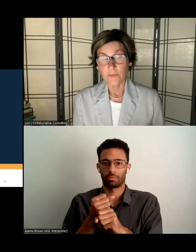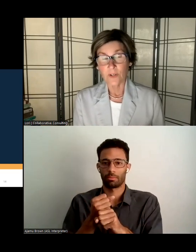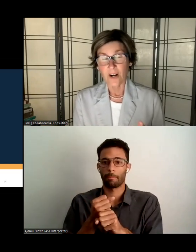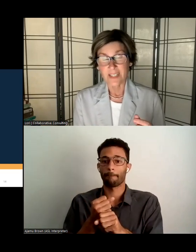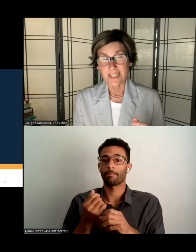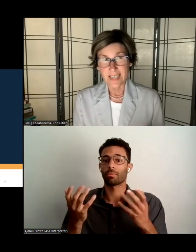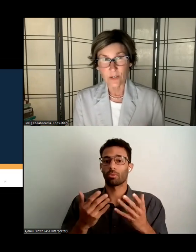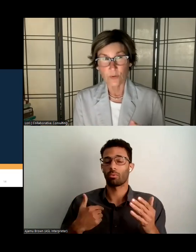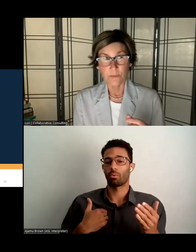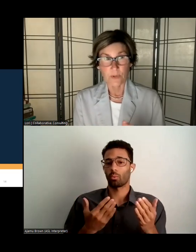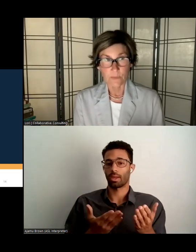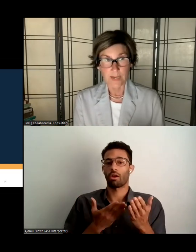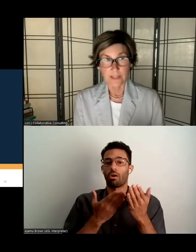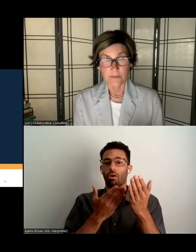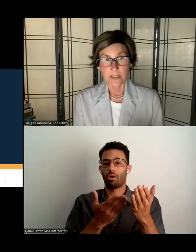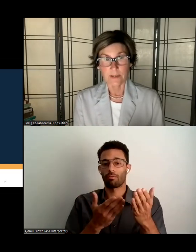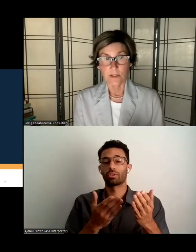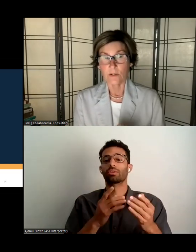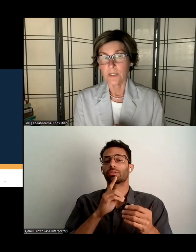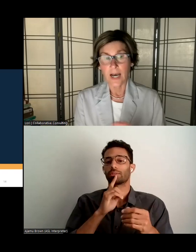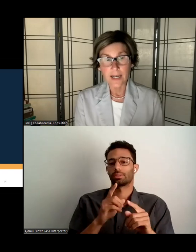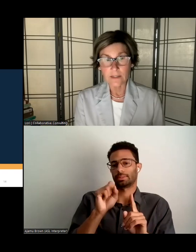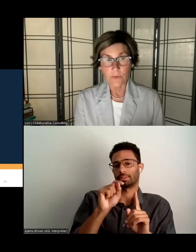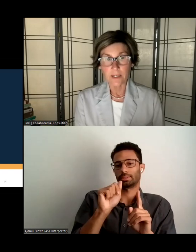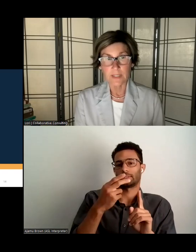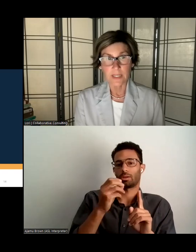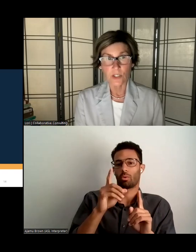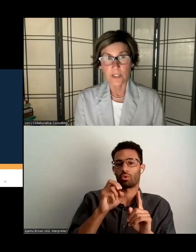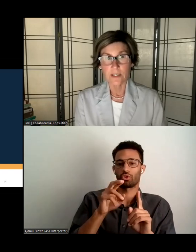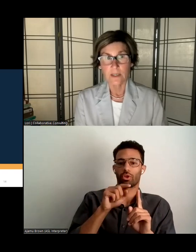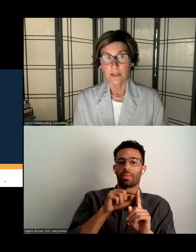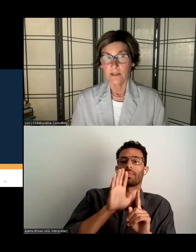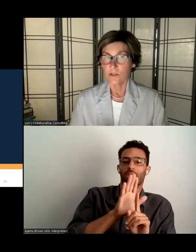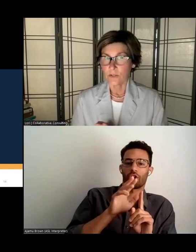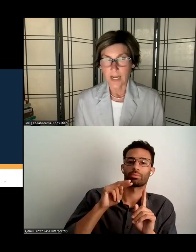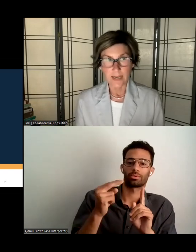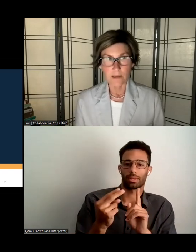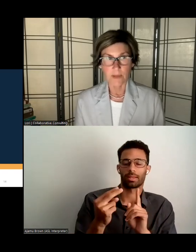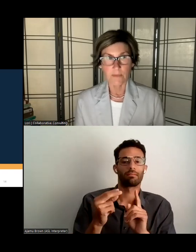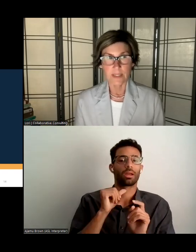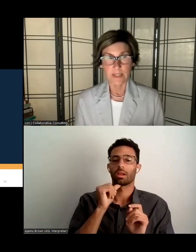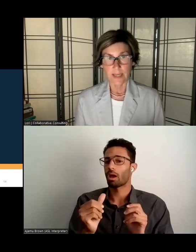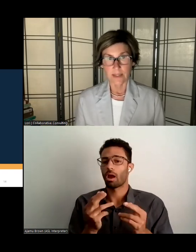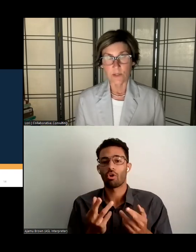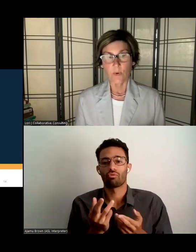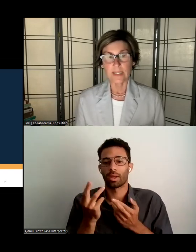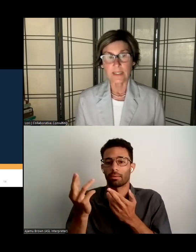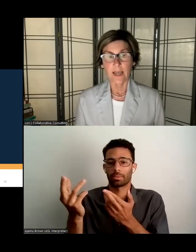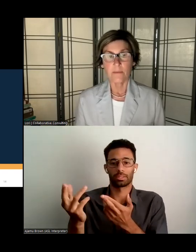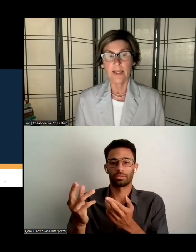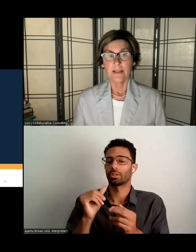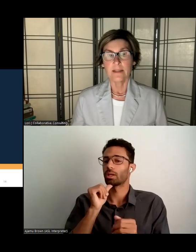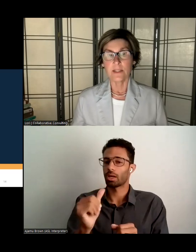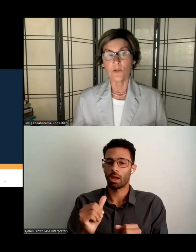going to offer are stakeholder perspectives. These are not recommendations. These are not commitments at this point